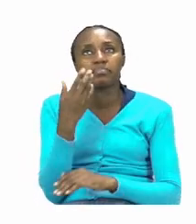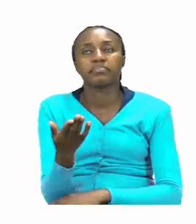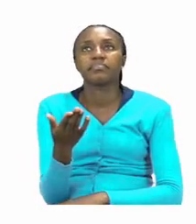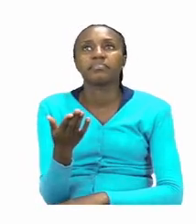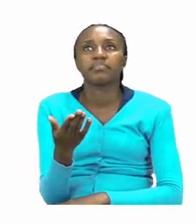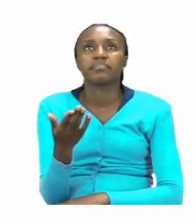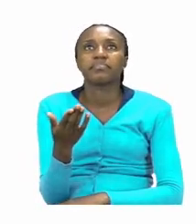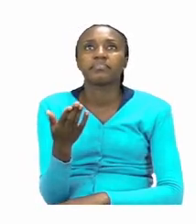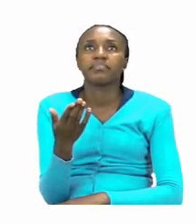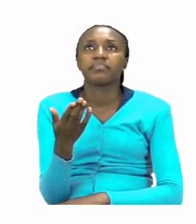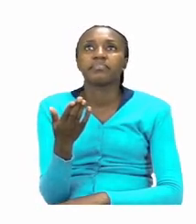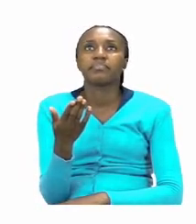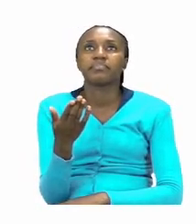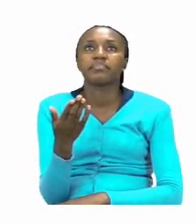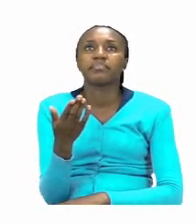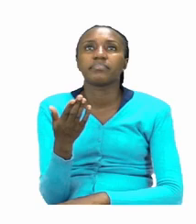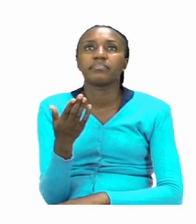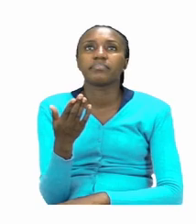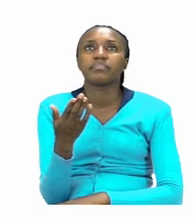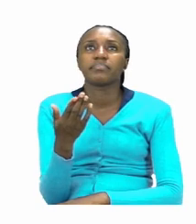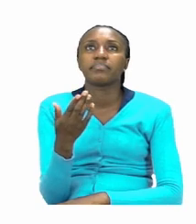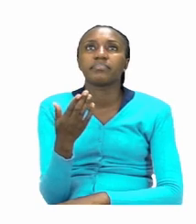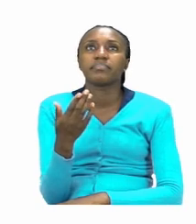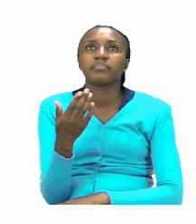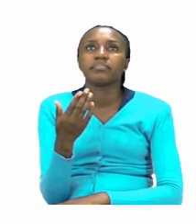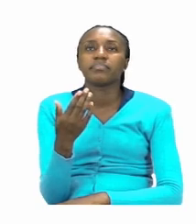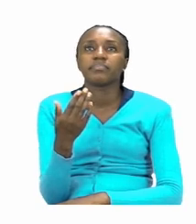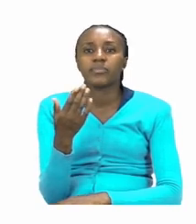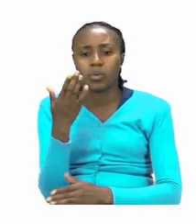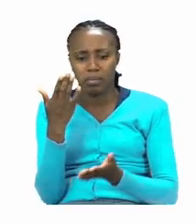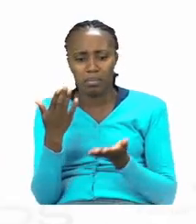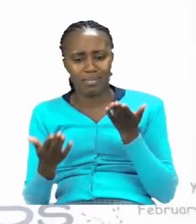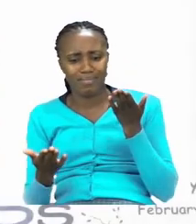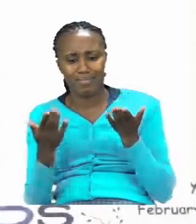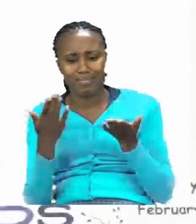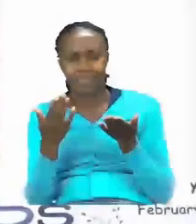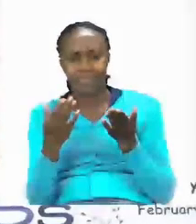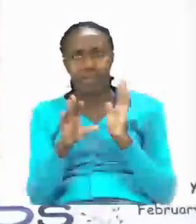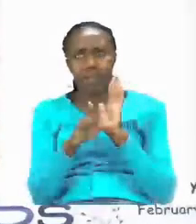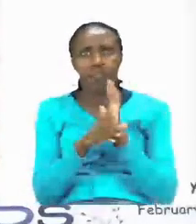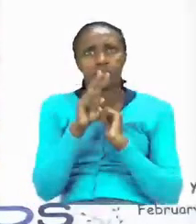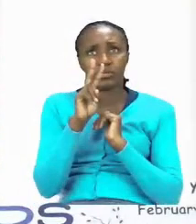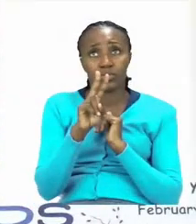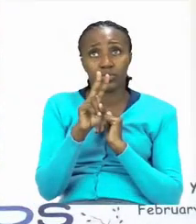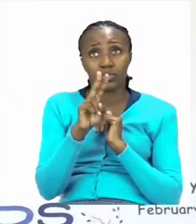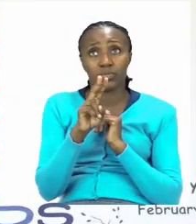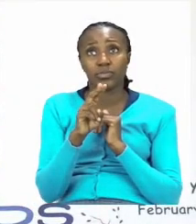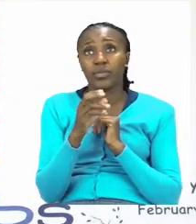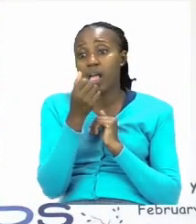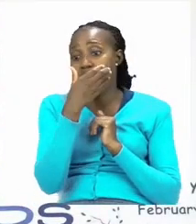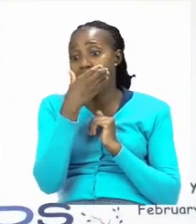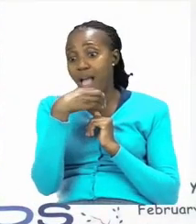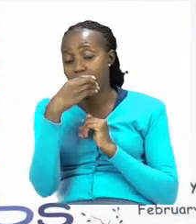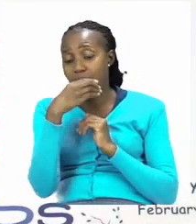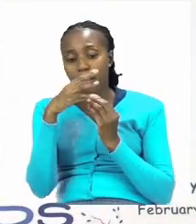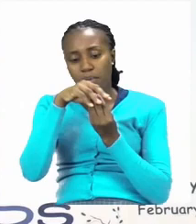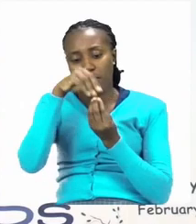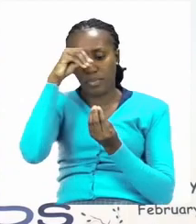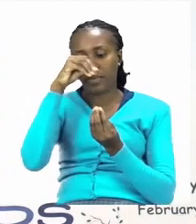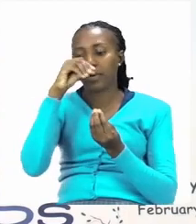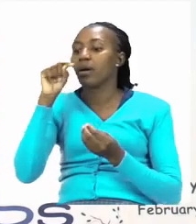the board. Remember, we are comparing 2 fruits, pears and